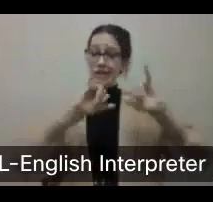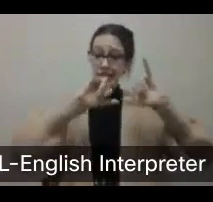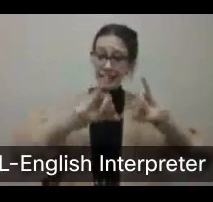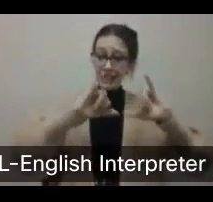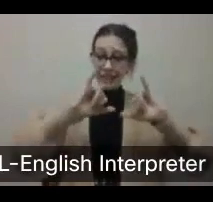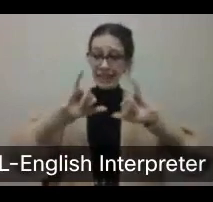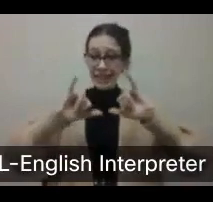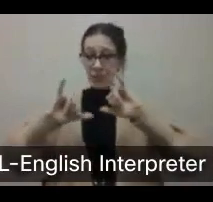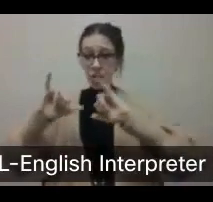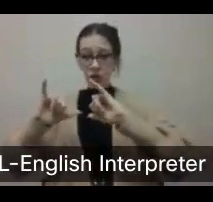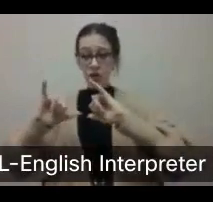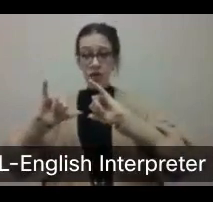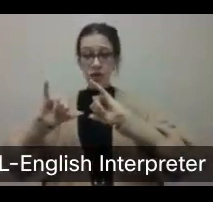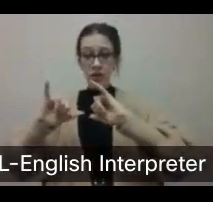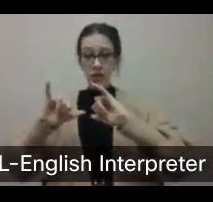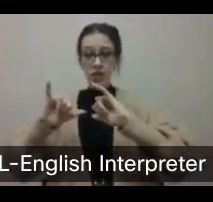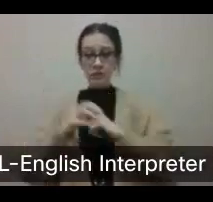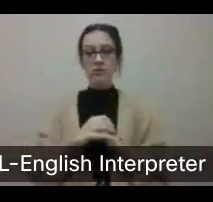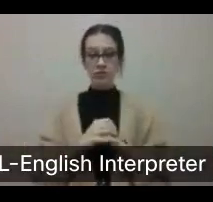appropriate paraphrase.